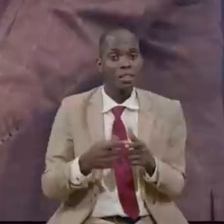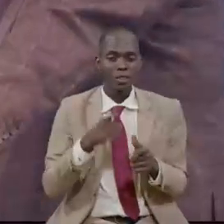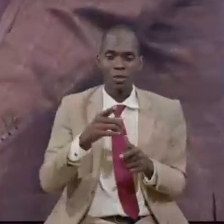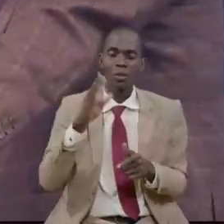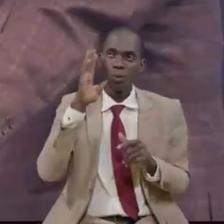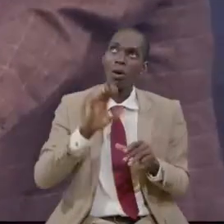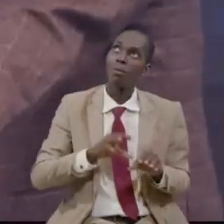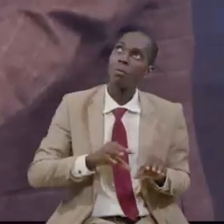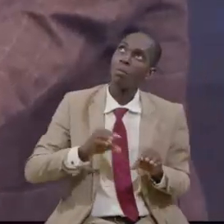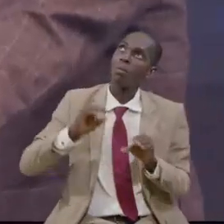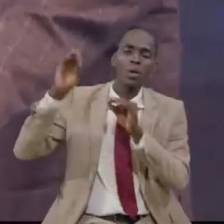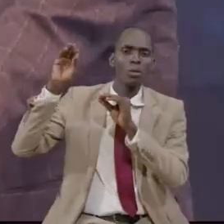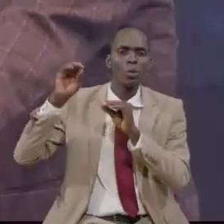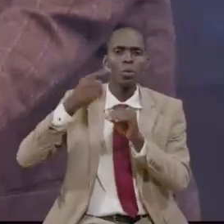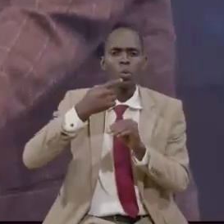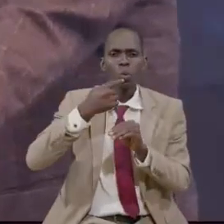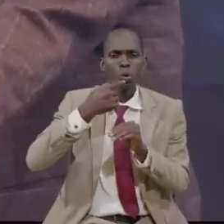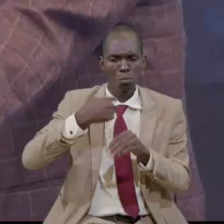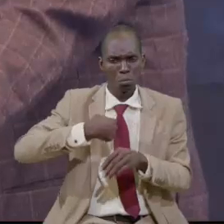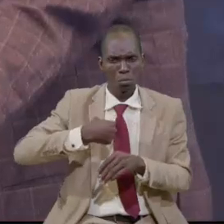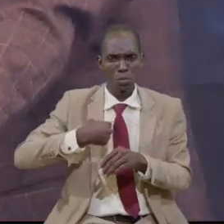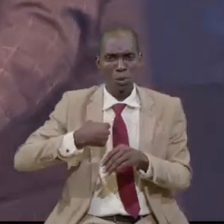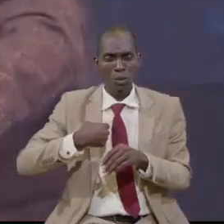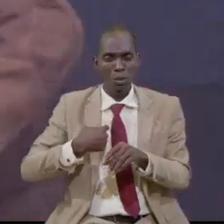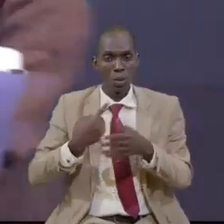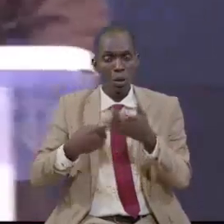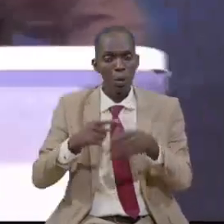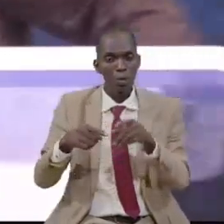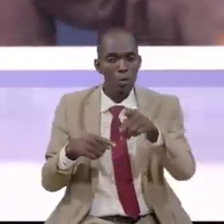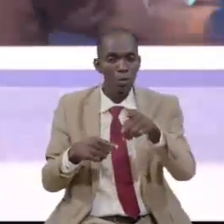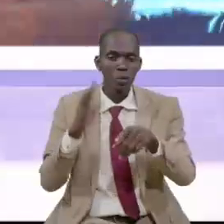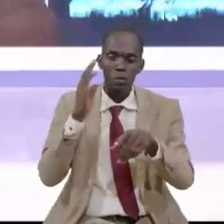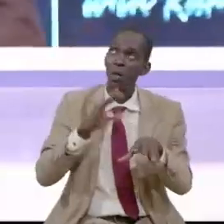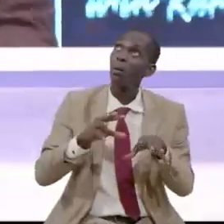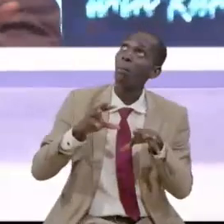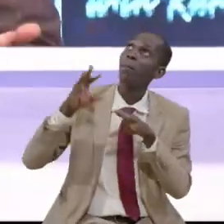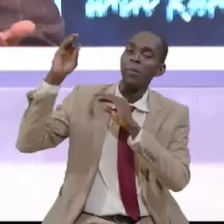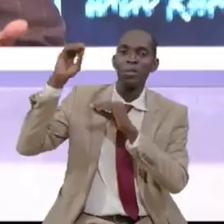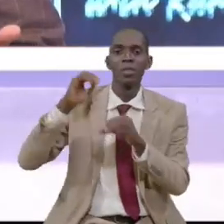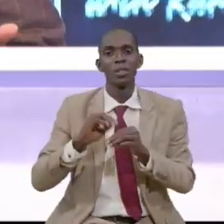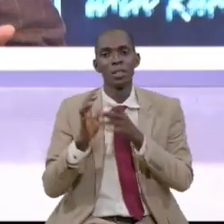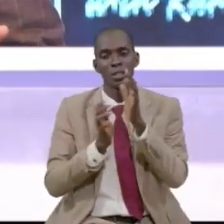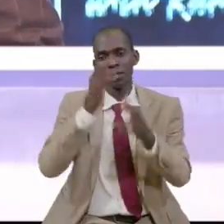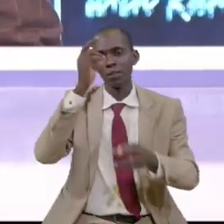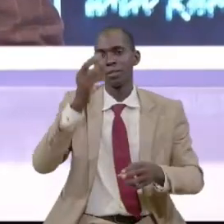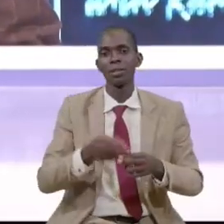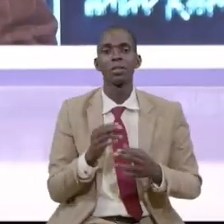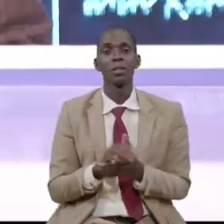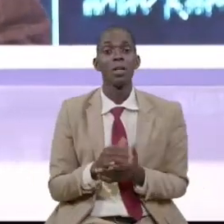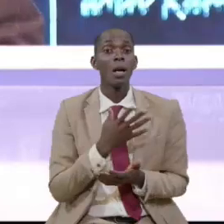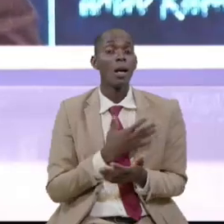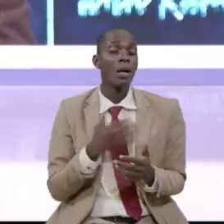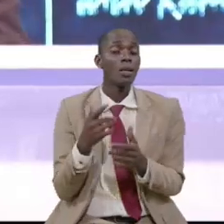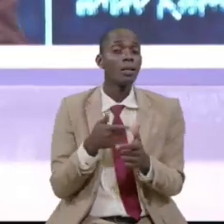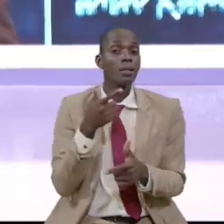about you then you go you go and then L